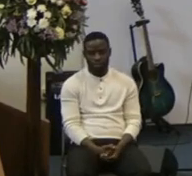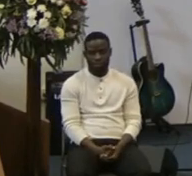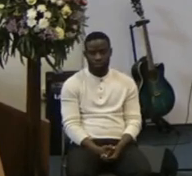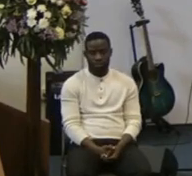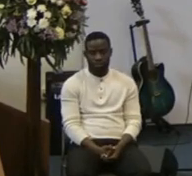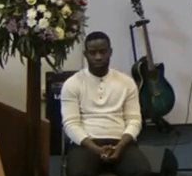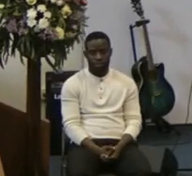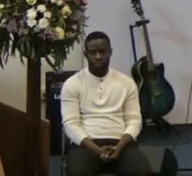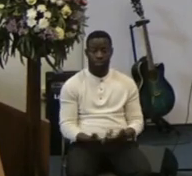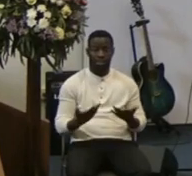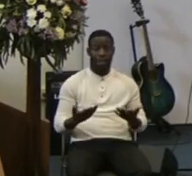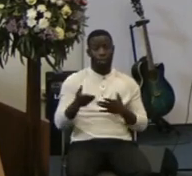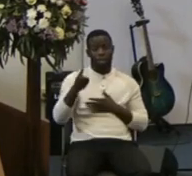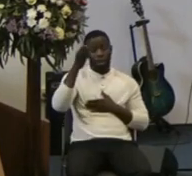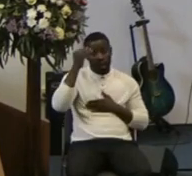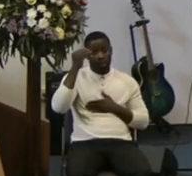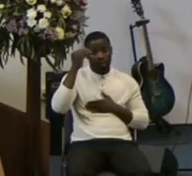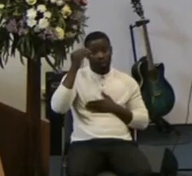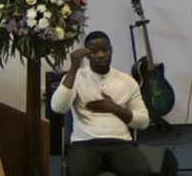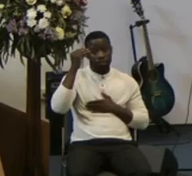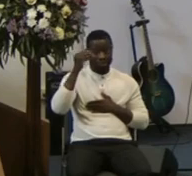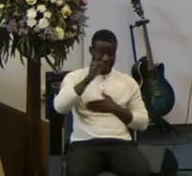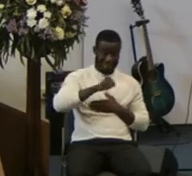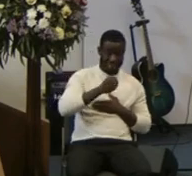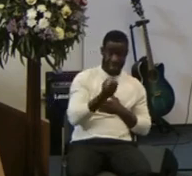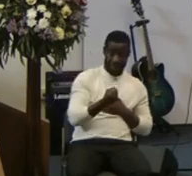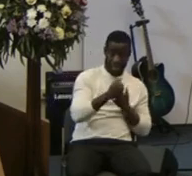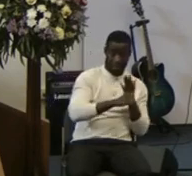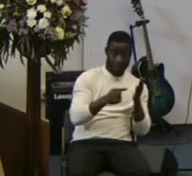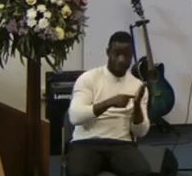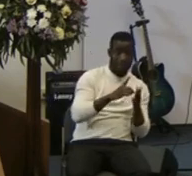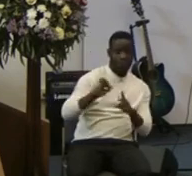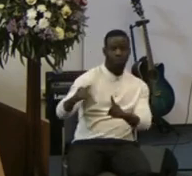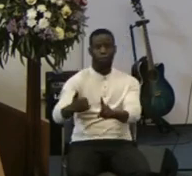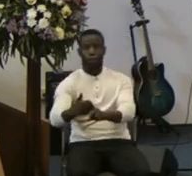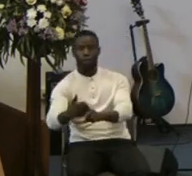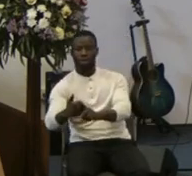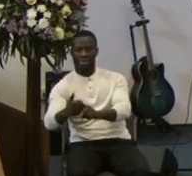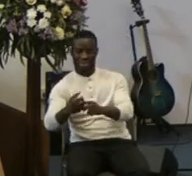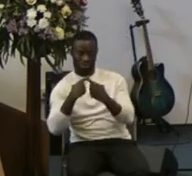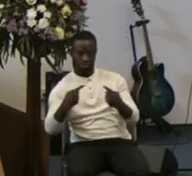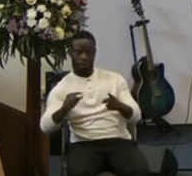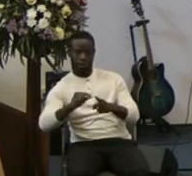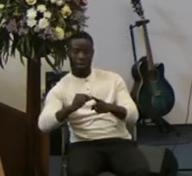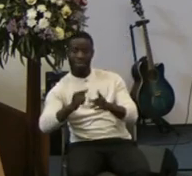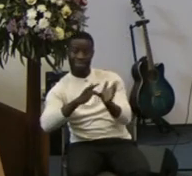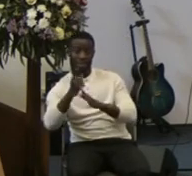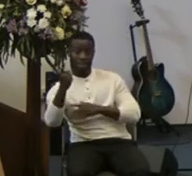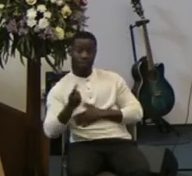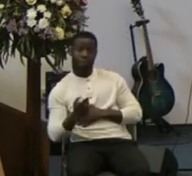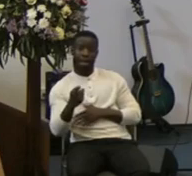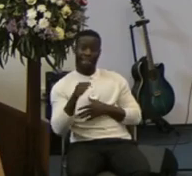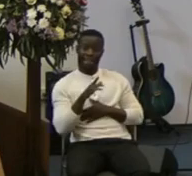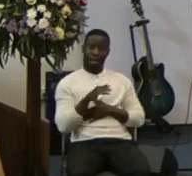So what we have to learn is they're there in order to support his argument, the king has come. But they're